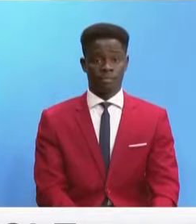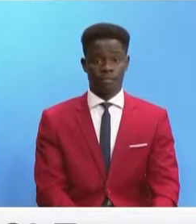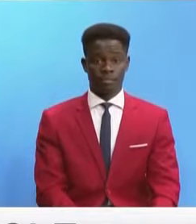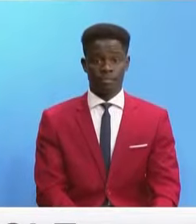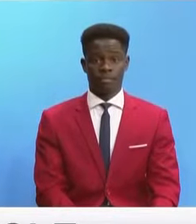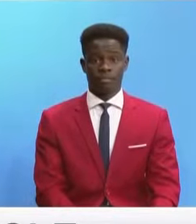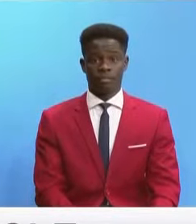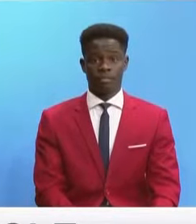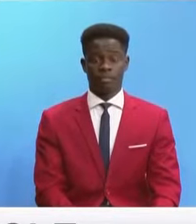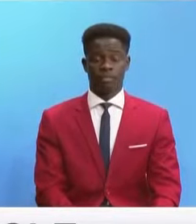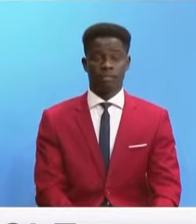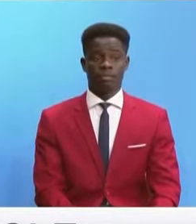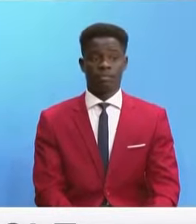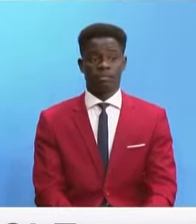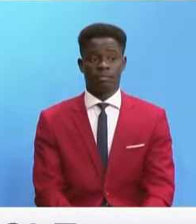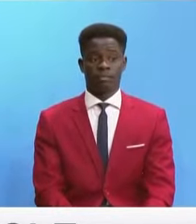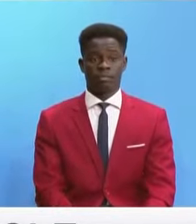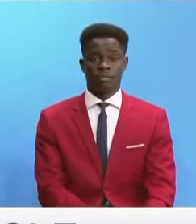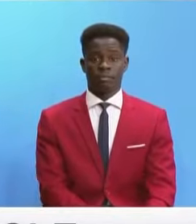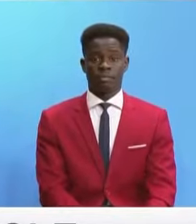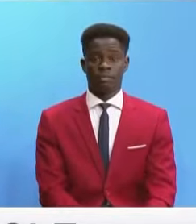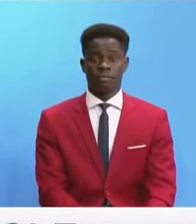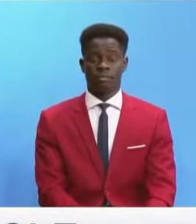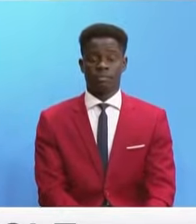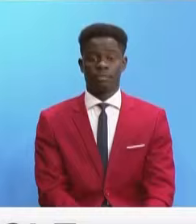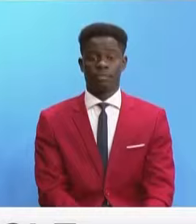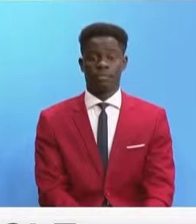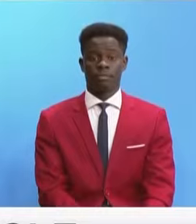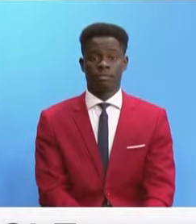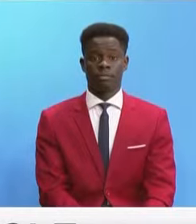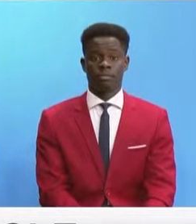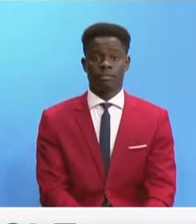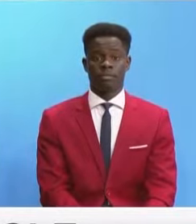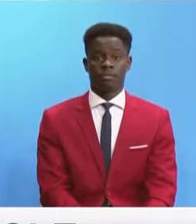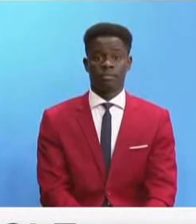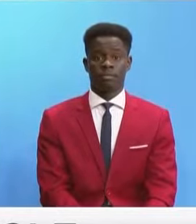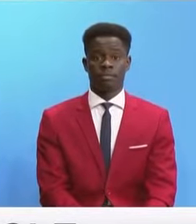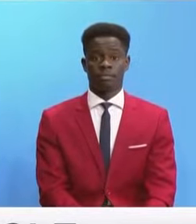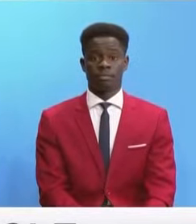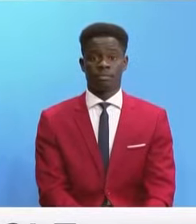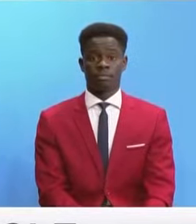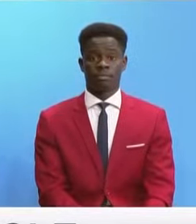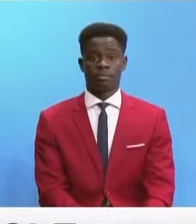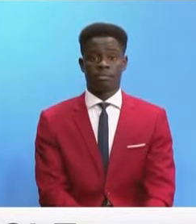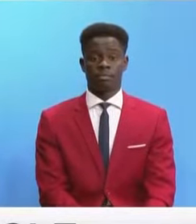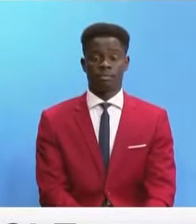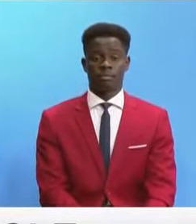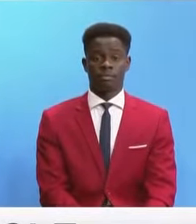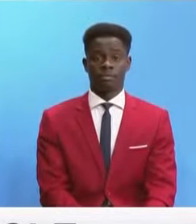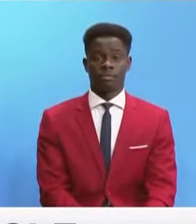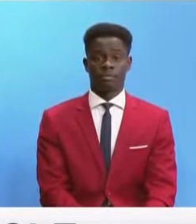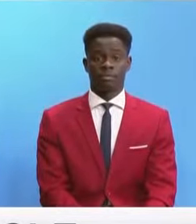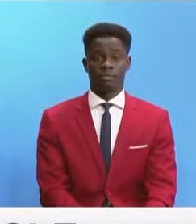this vehicle. But we have to keep it just so that it can stand the test of time. Thank